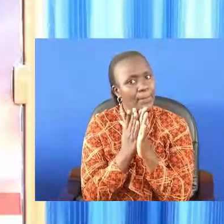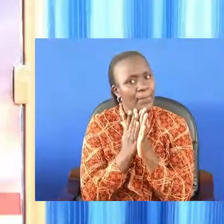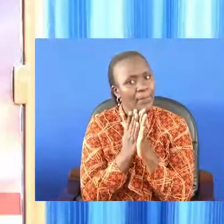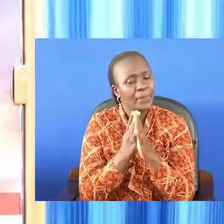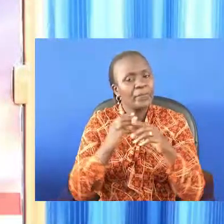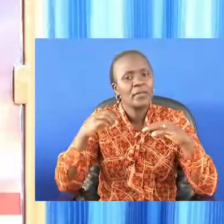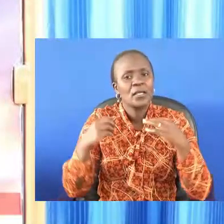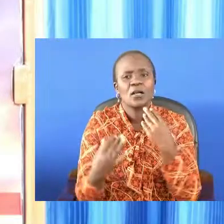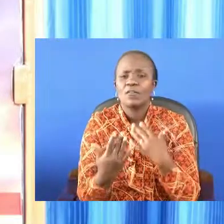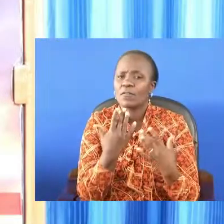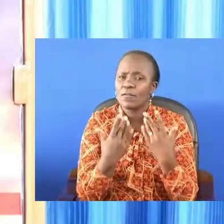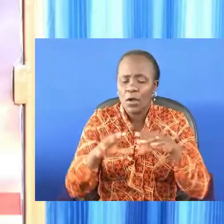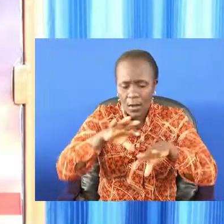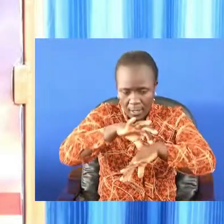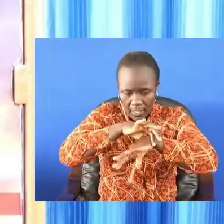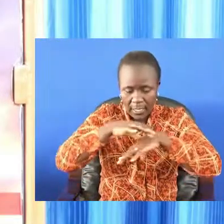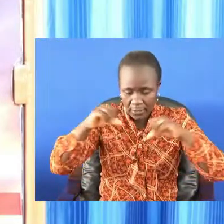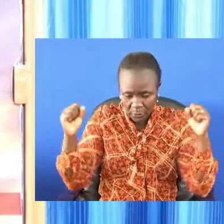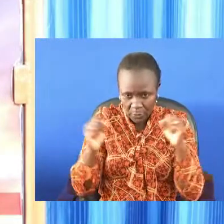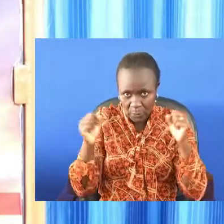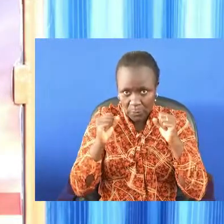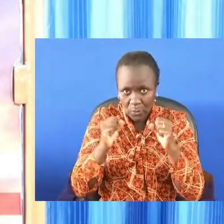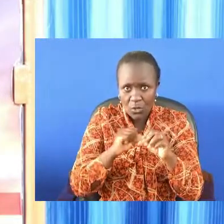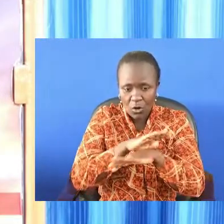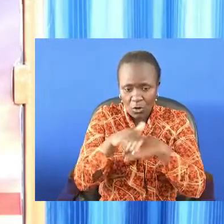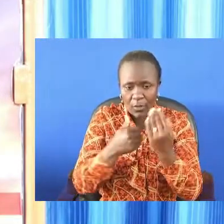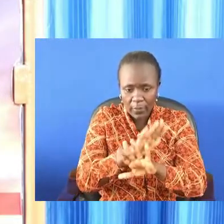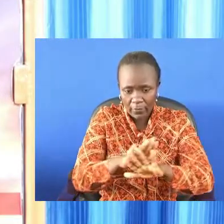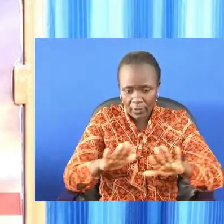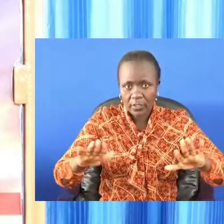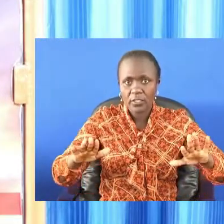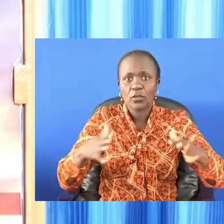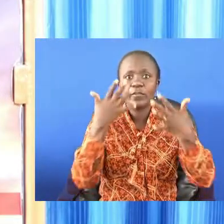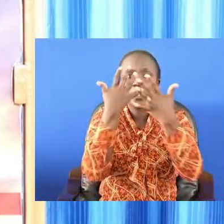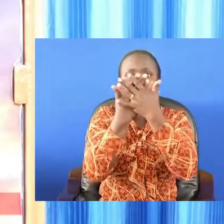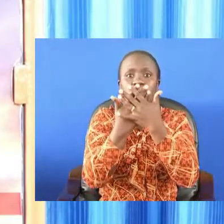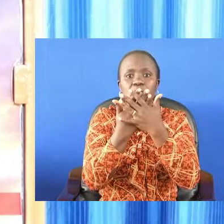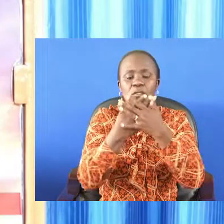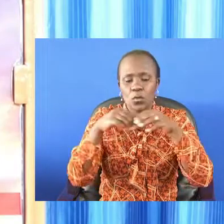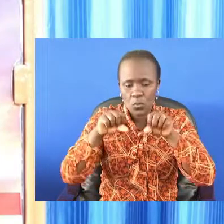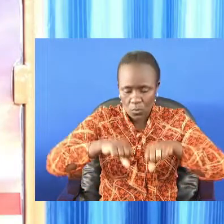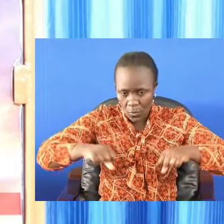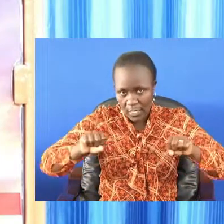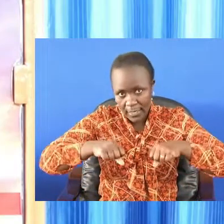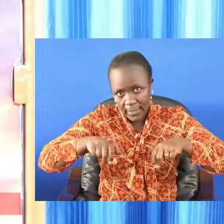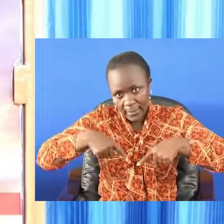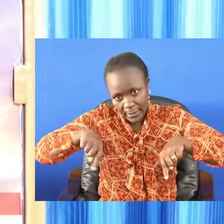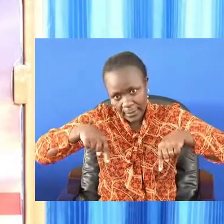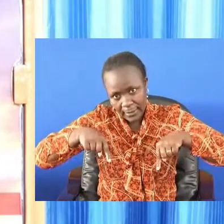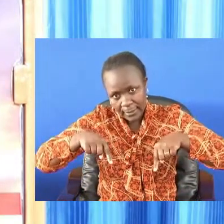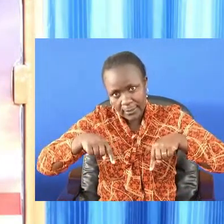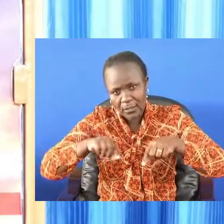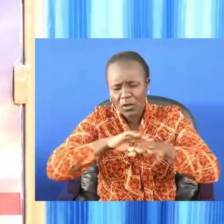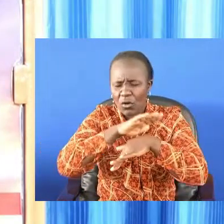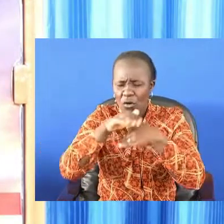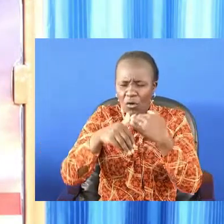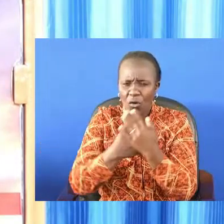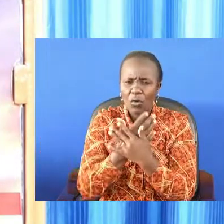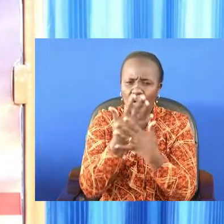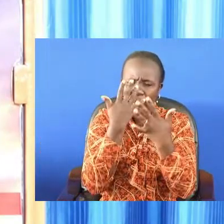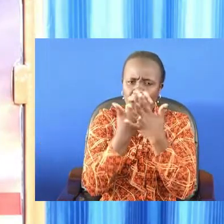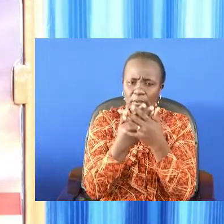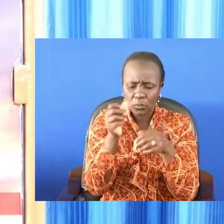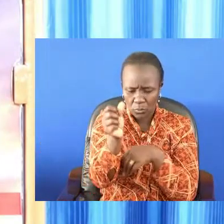such a violent earthquake that the foundations of the prisons were shaken. At once all the